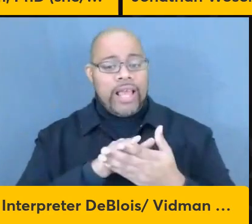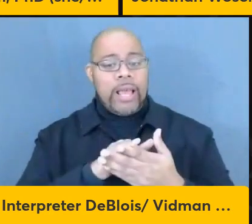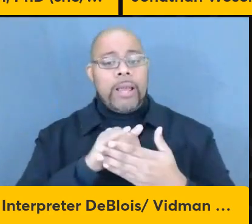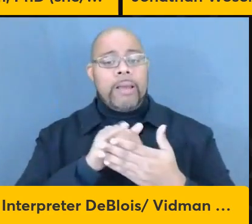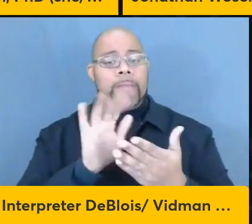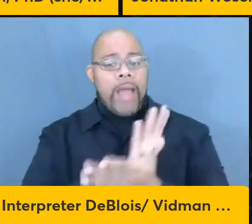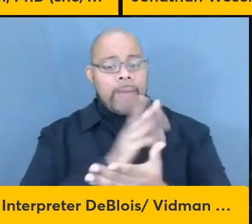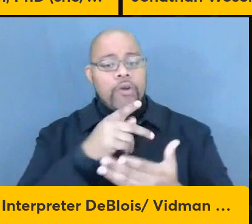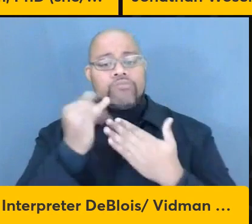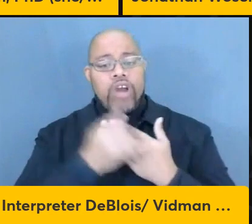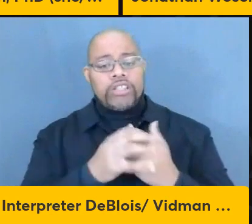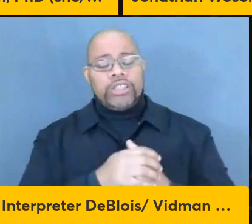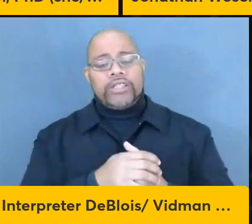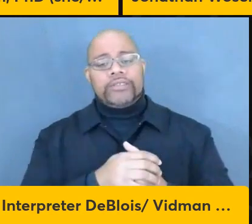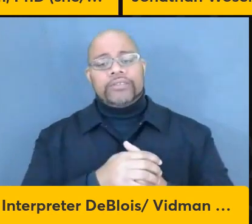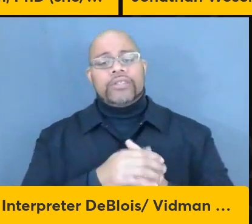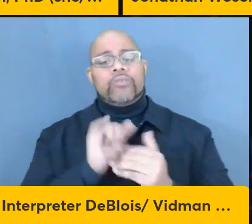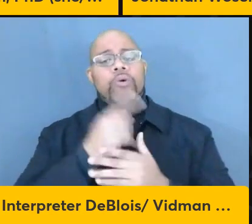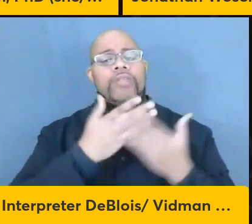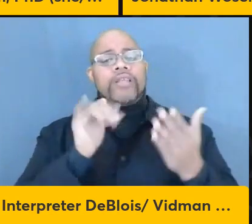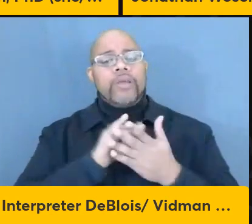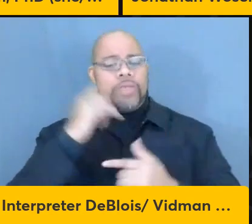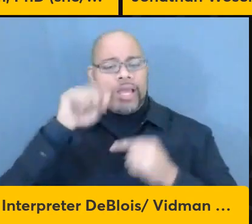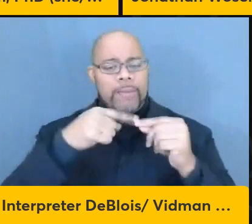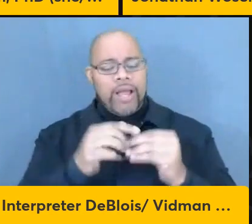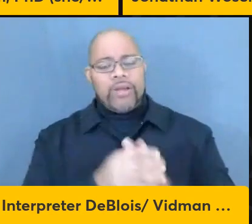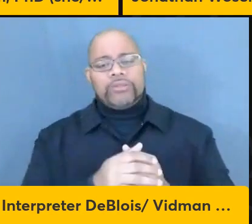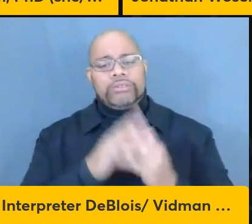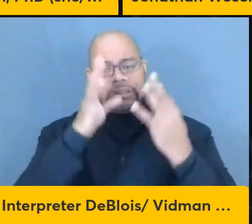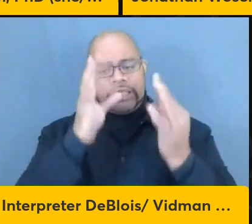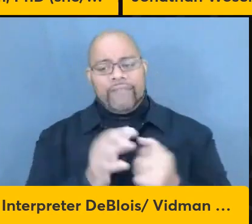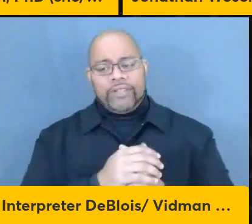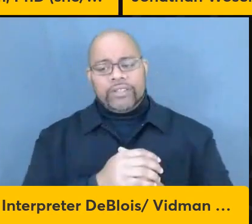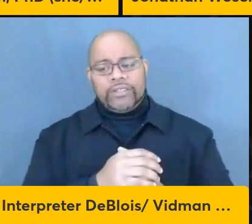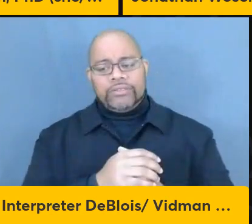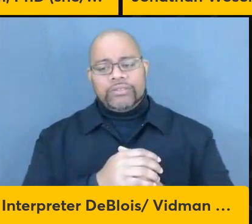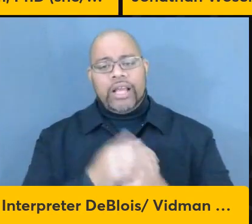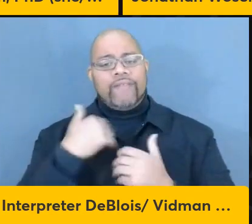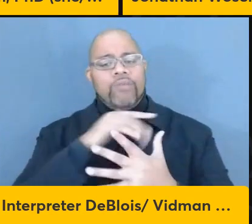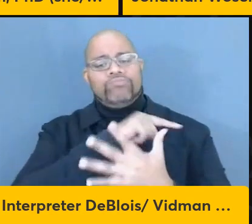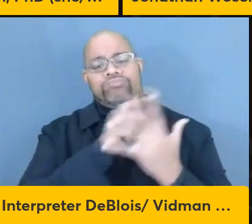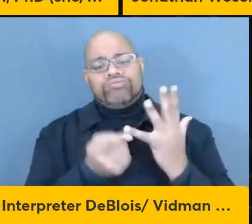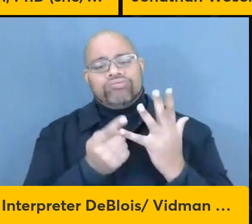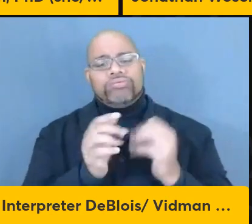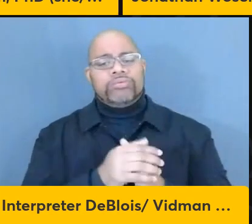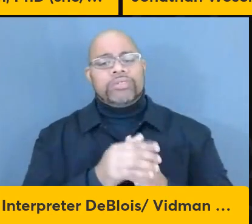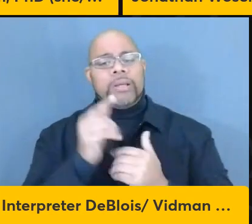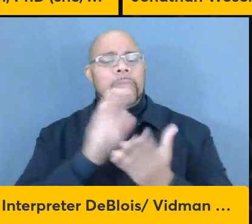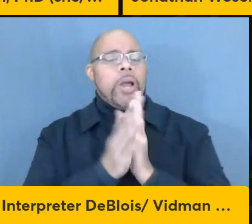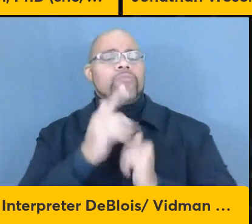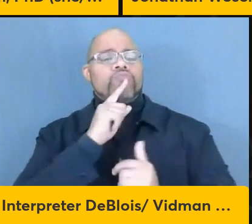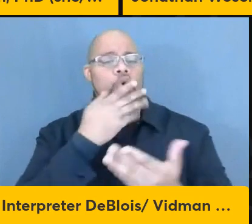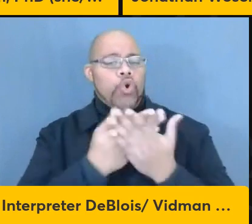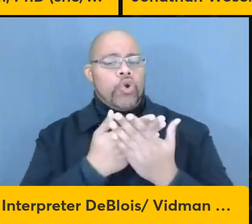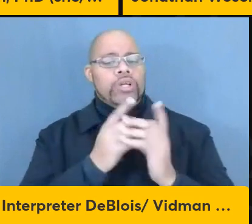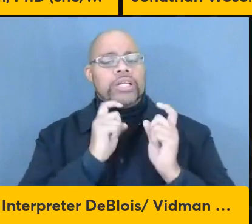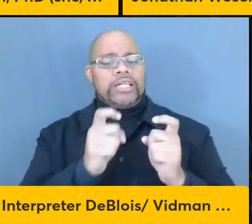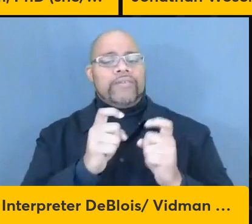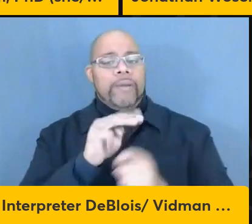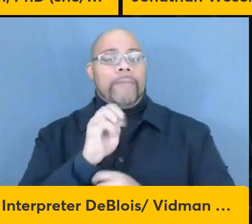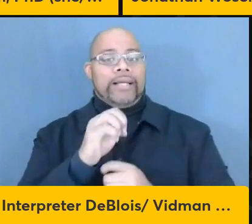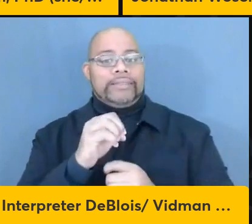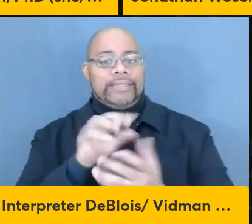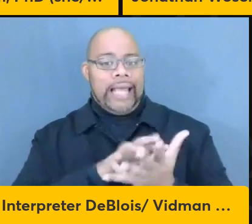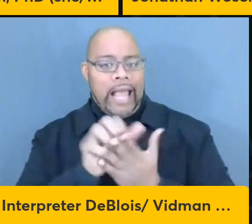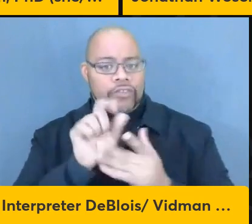or that project, but it's one of the things we think about is stuff is, there are a whole lot of, we've gotten pretty good at, giving mice cancer and then